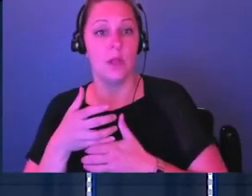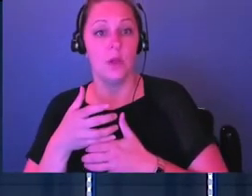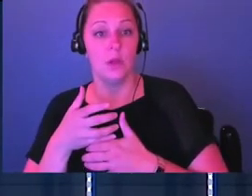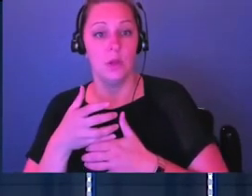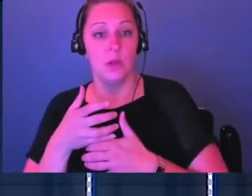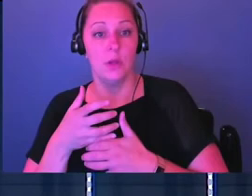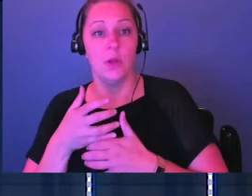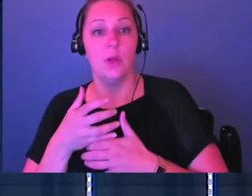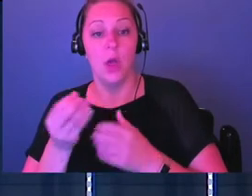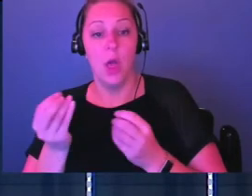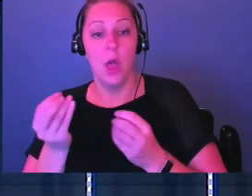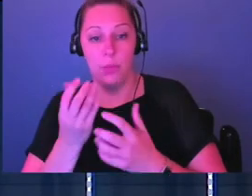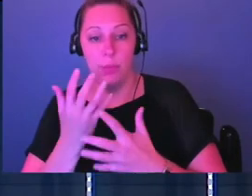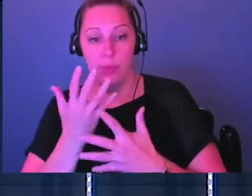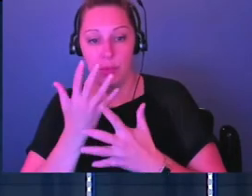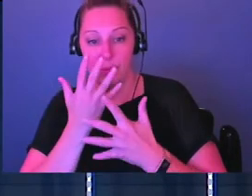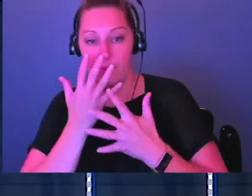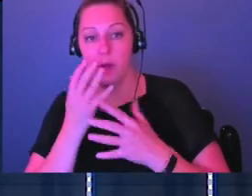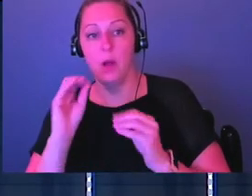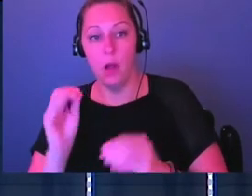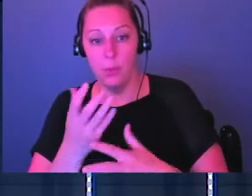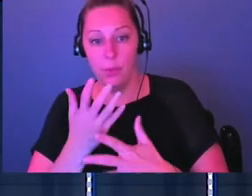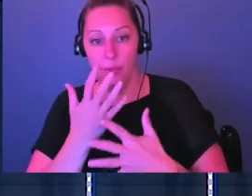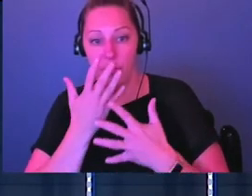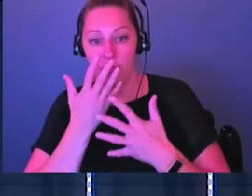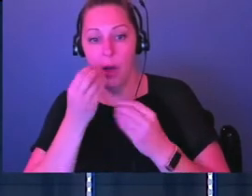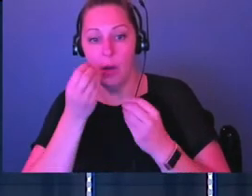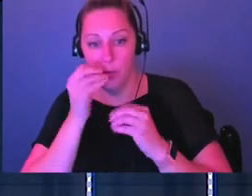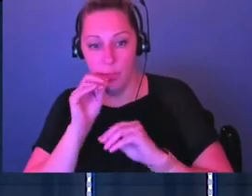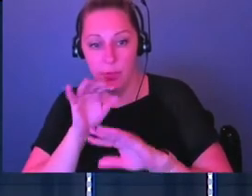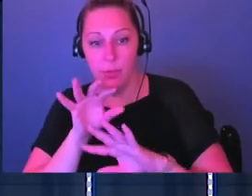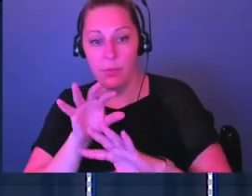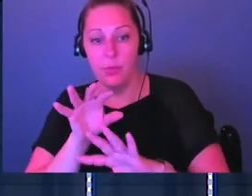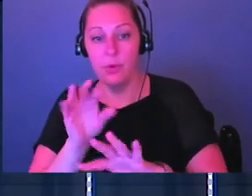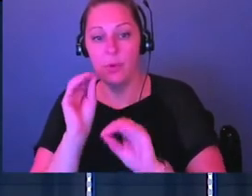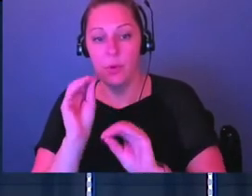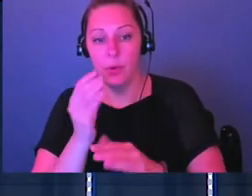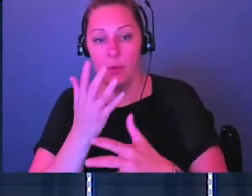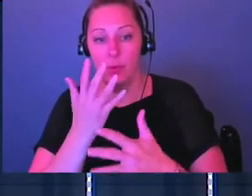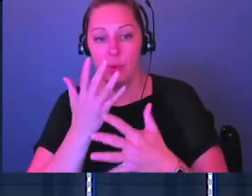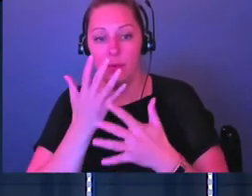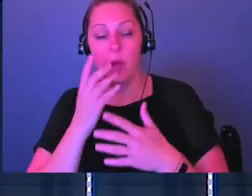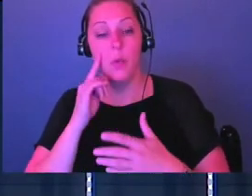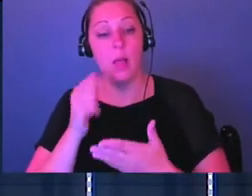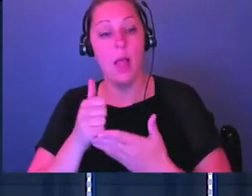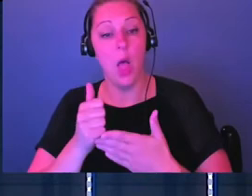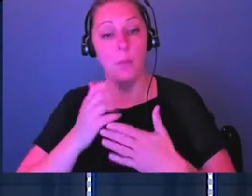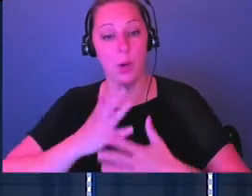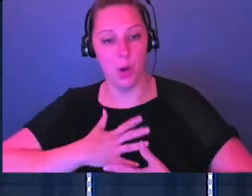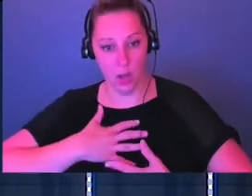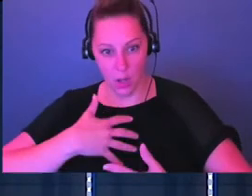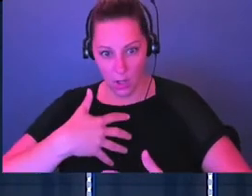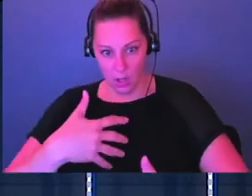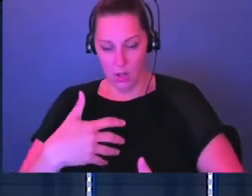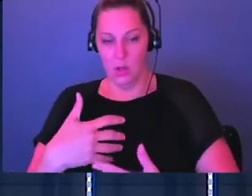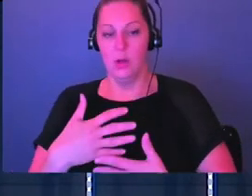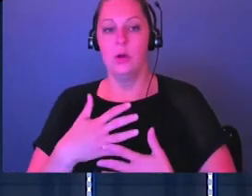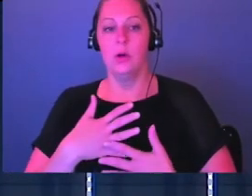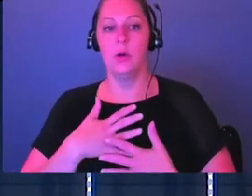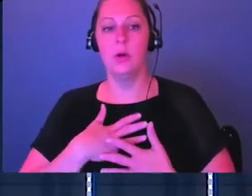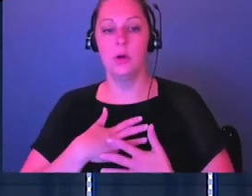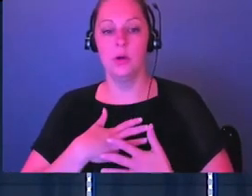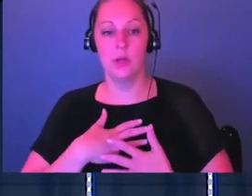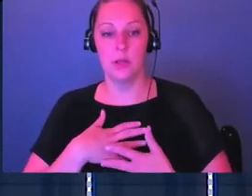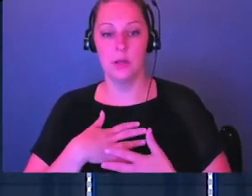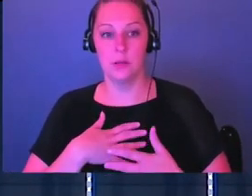her nose and say, okay, blow on my nose. Like, blow on my nose. Now you do it. Do it back to me. And it gets Ellie to just take a deep breath, you know, and she'll blow on Rachel's nose.